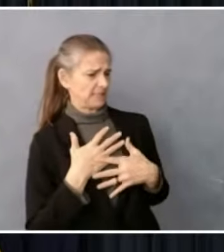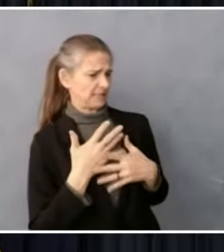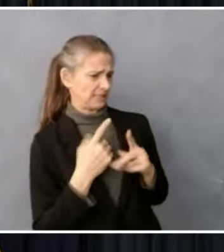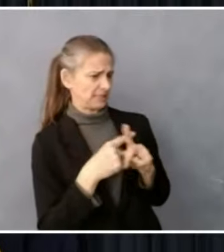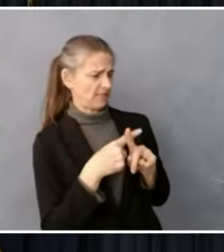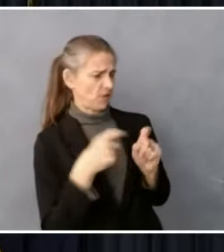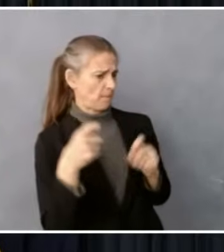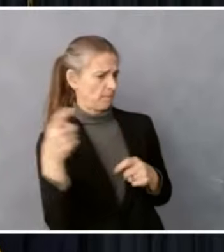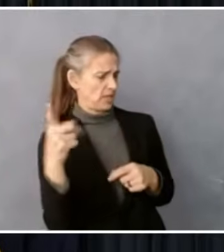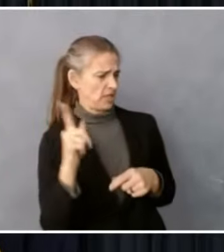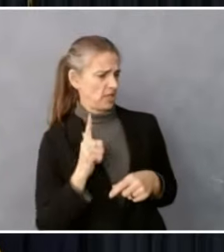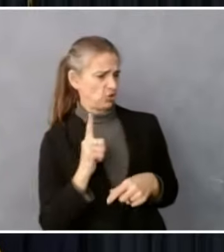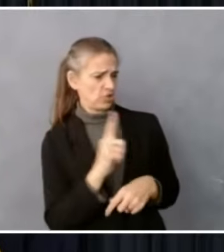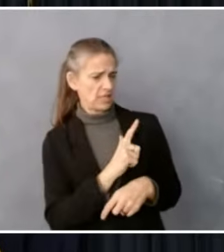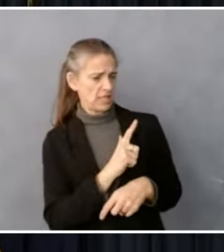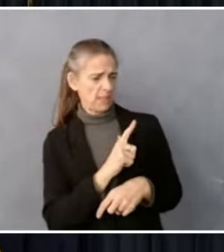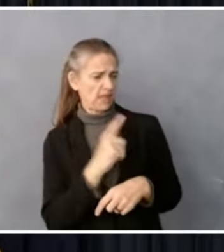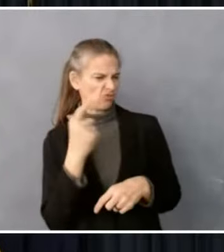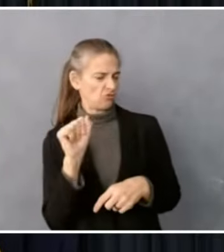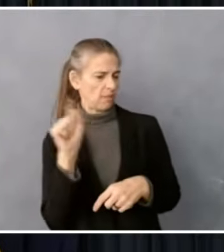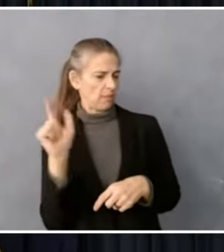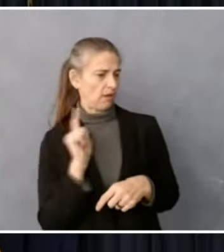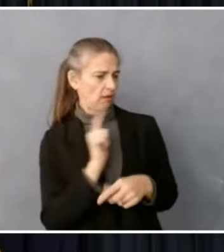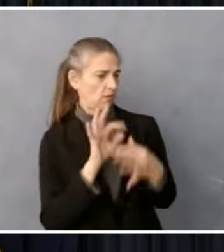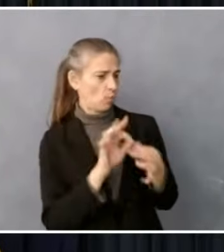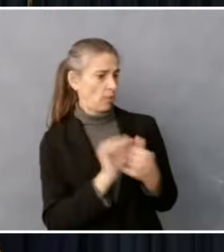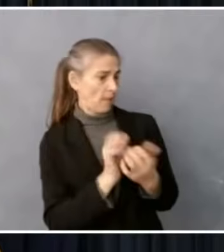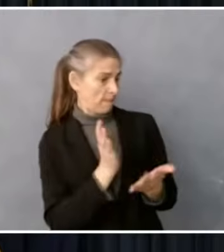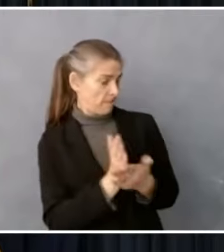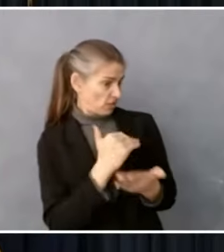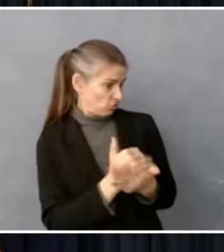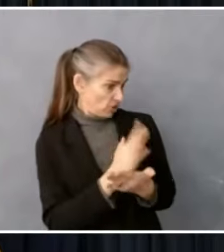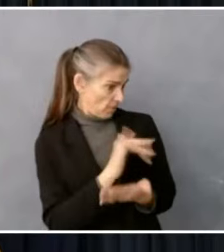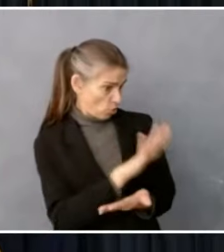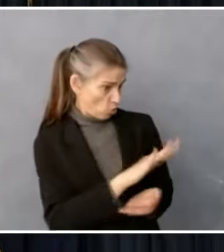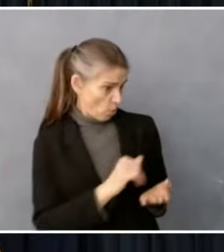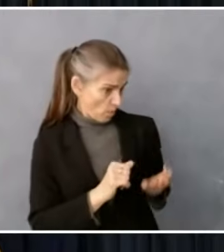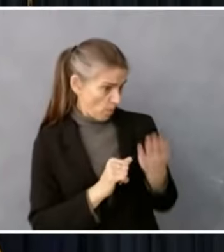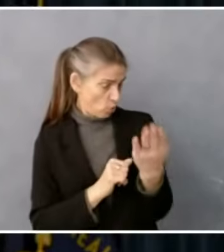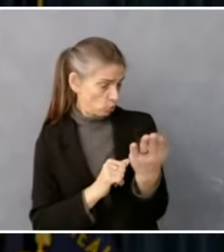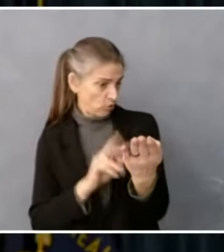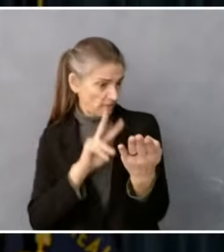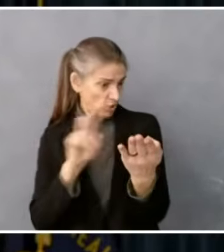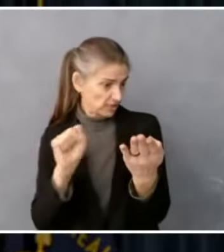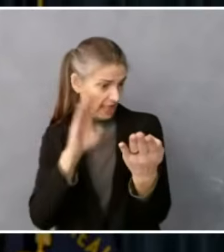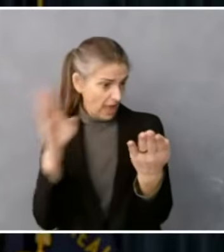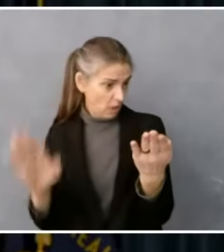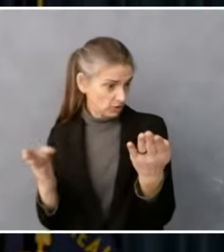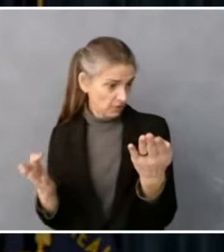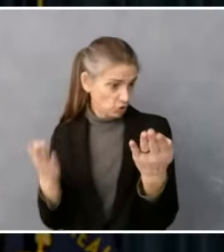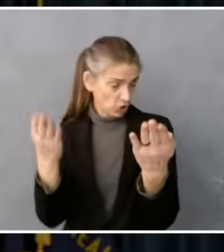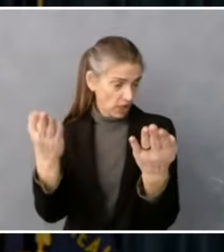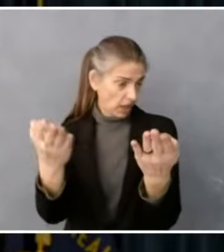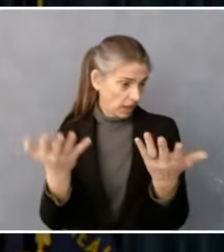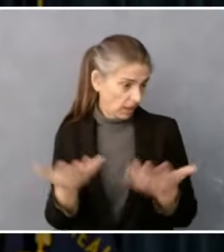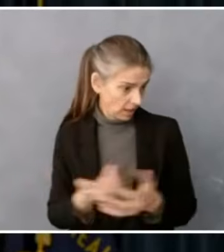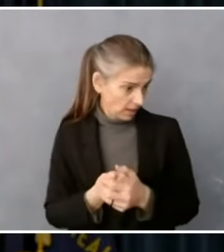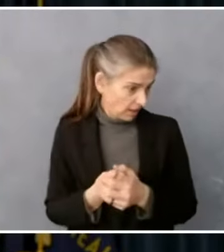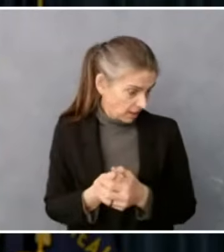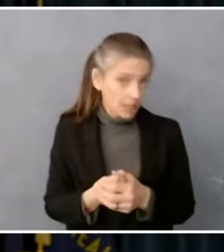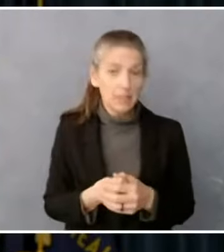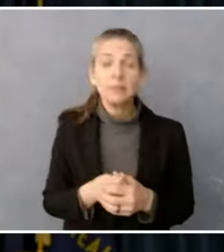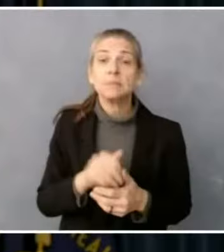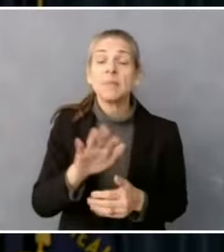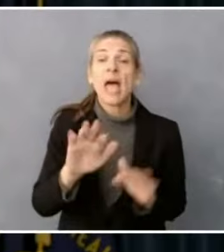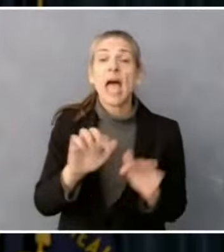Assembly regarding the budget bill, your proposal versus the House version that's out there? Well, the way it normally